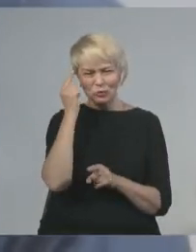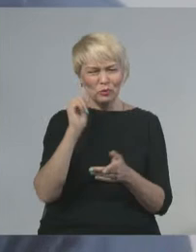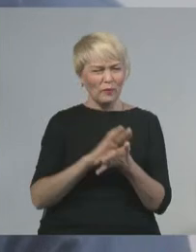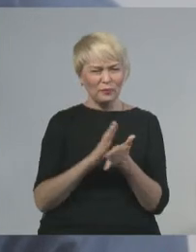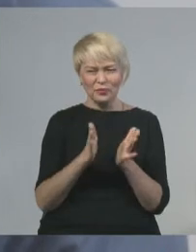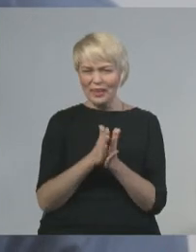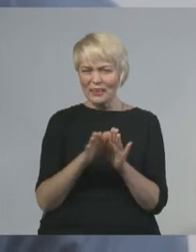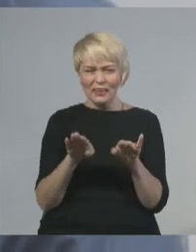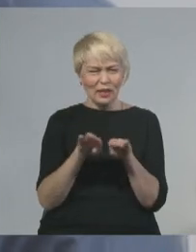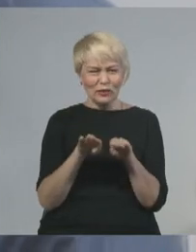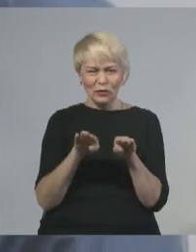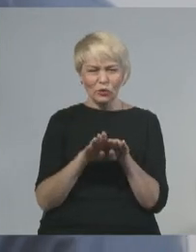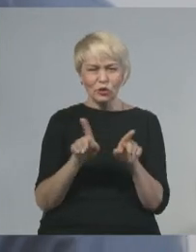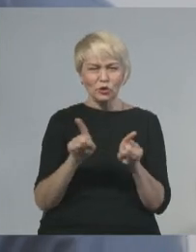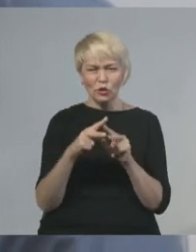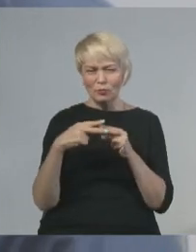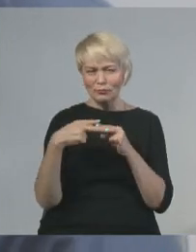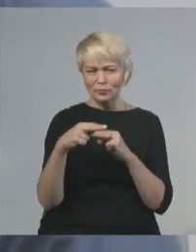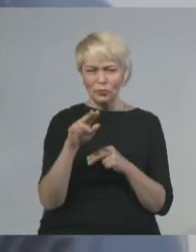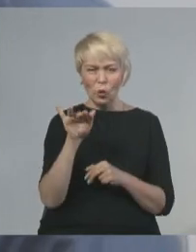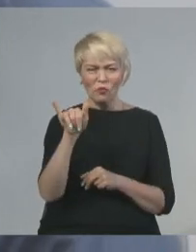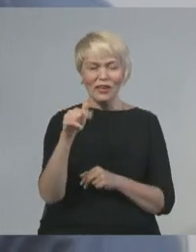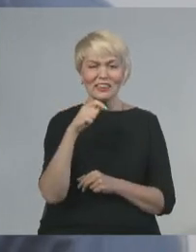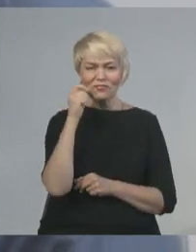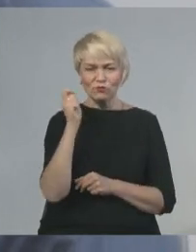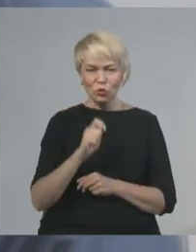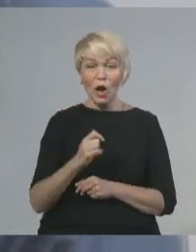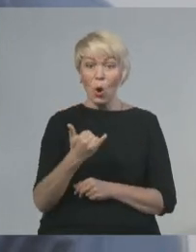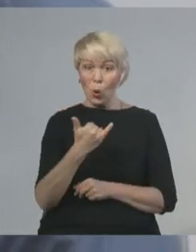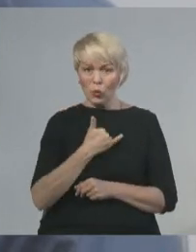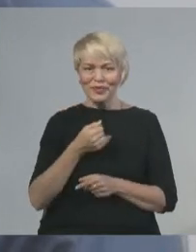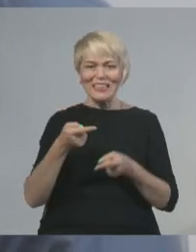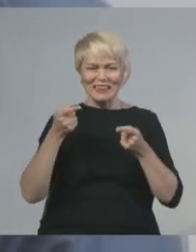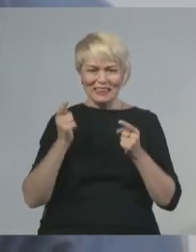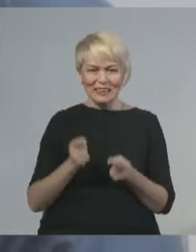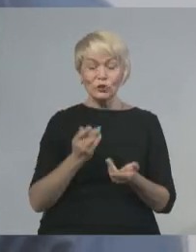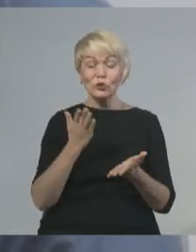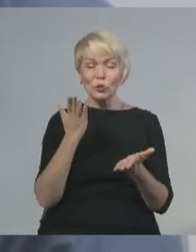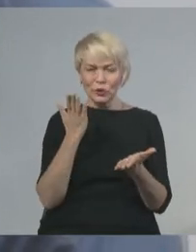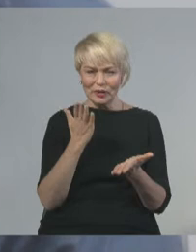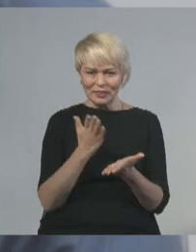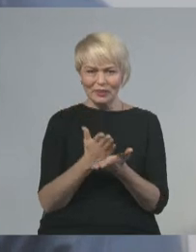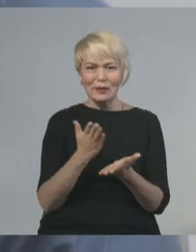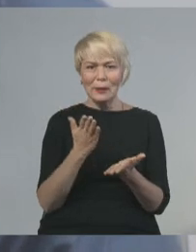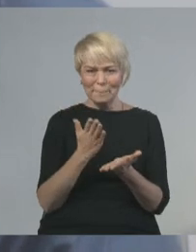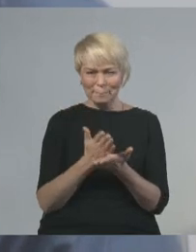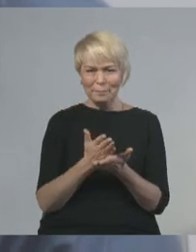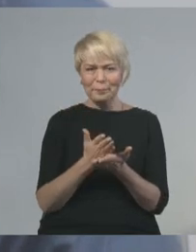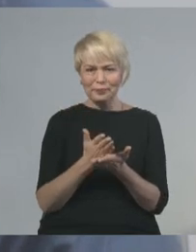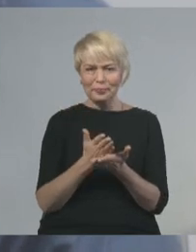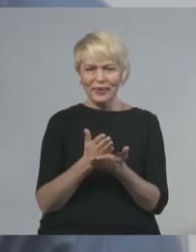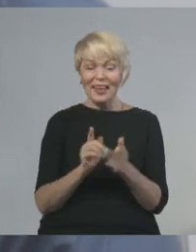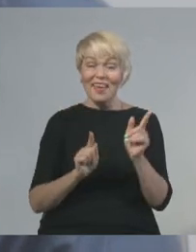have we have uh some russian influence russian paid even